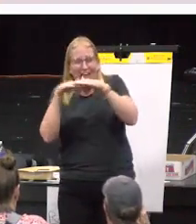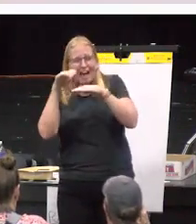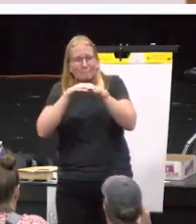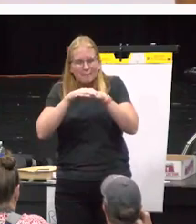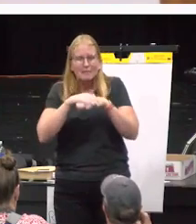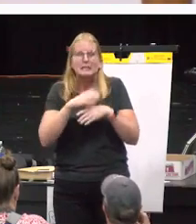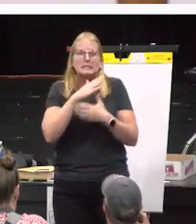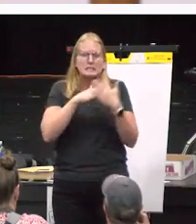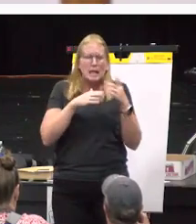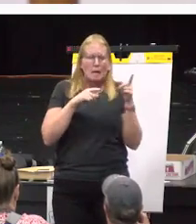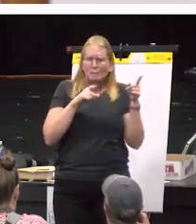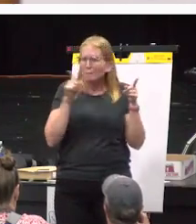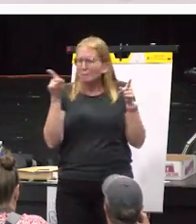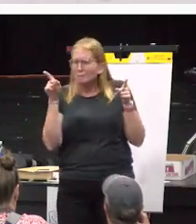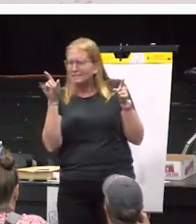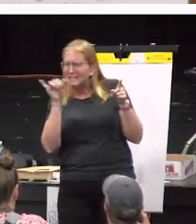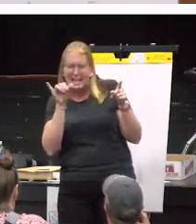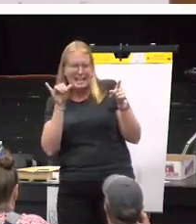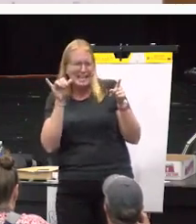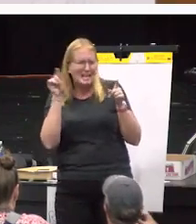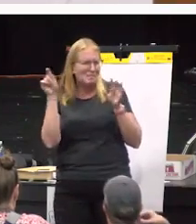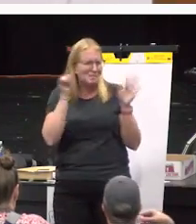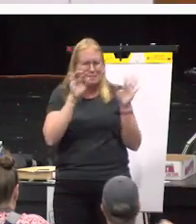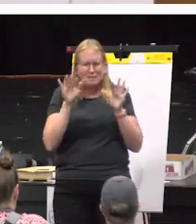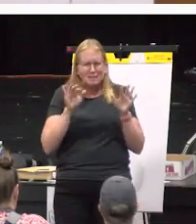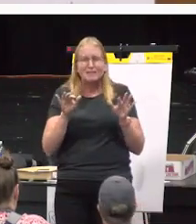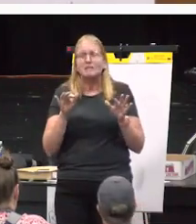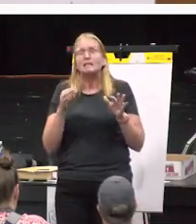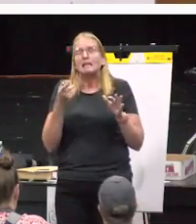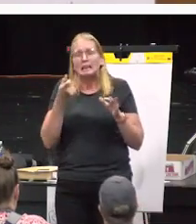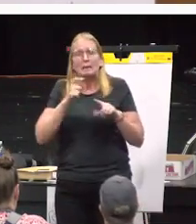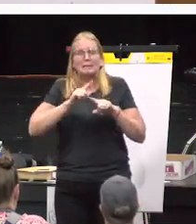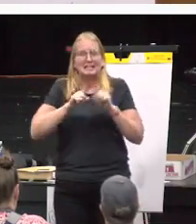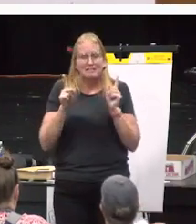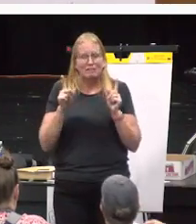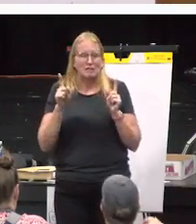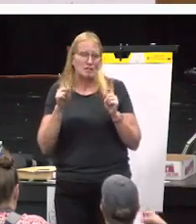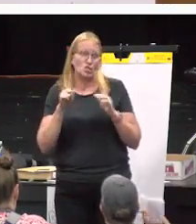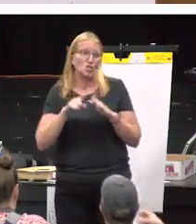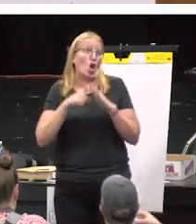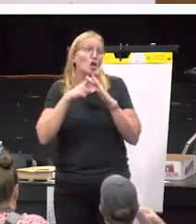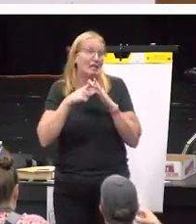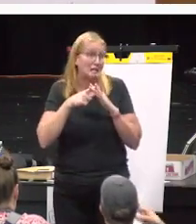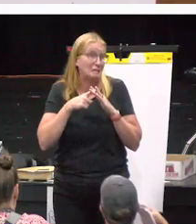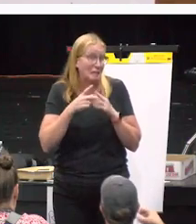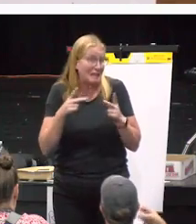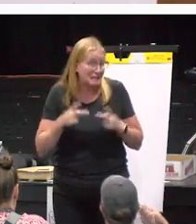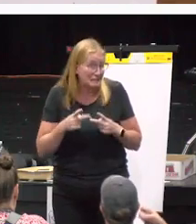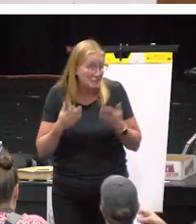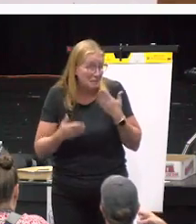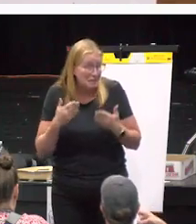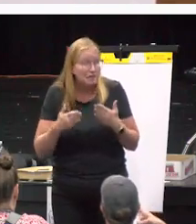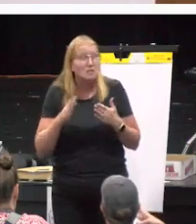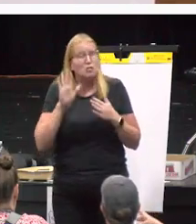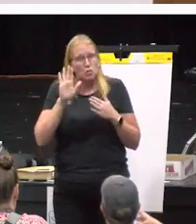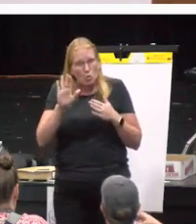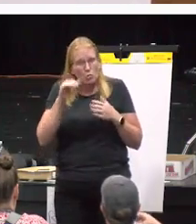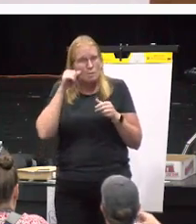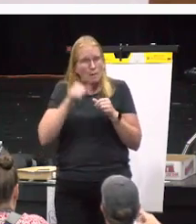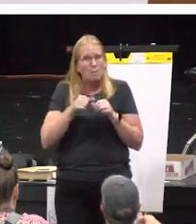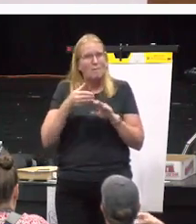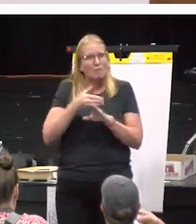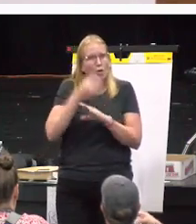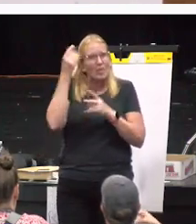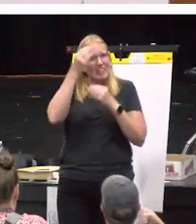Some of them might be parts of other ones. There are different orientations in terms of starting points. Let's remember before we think about